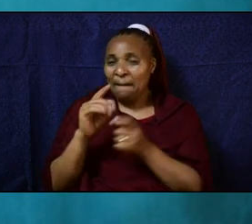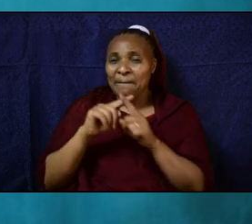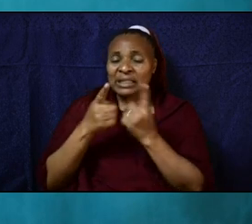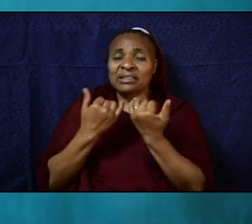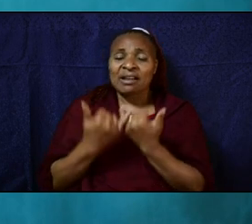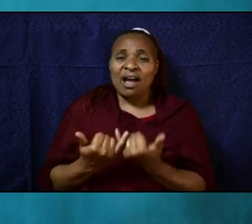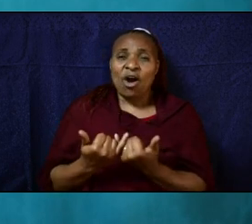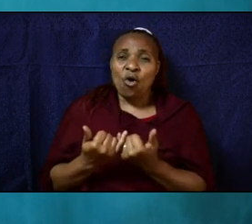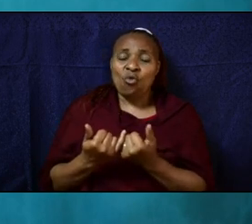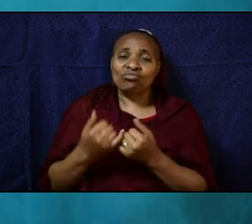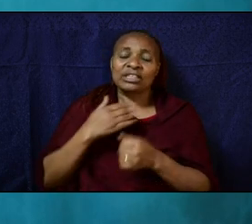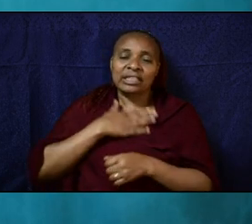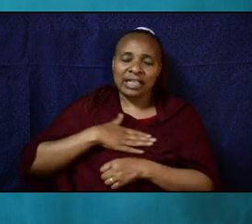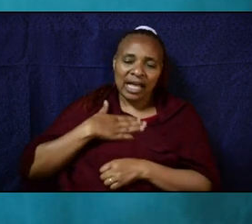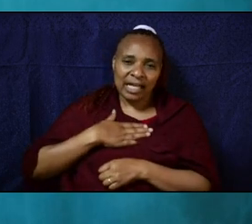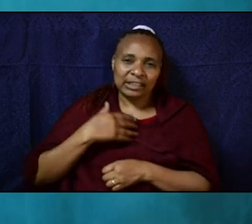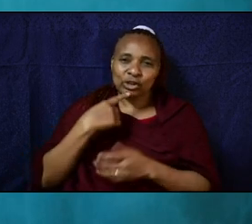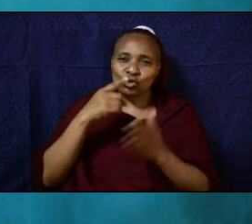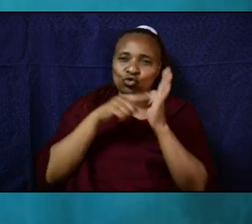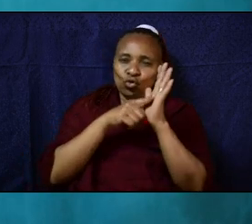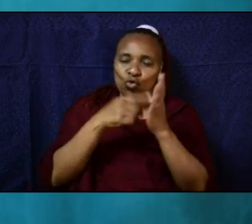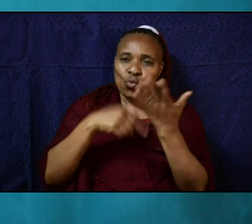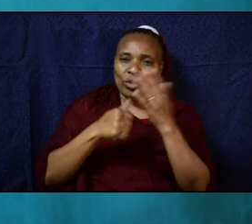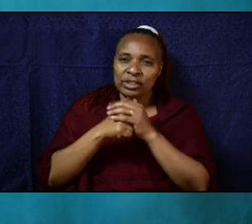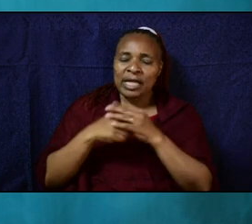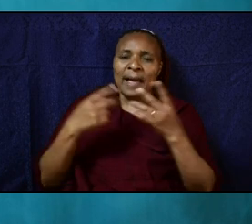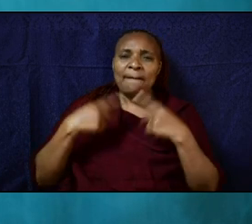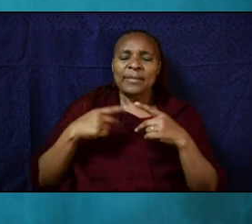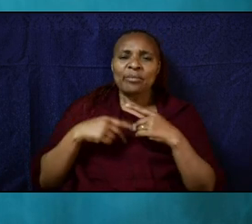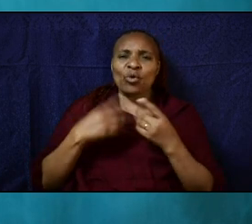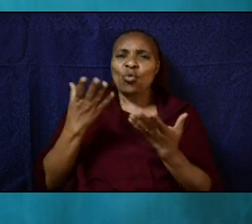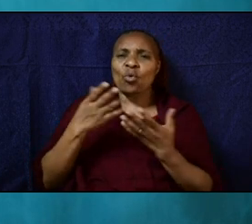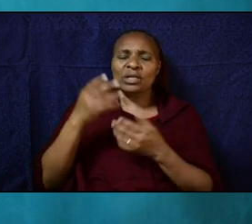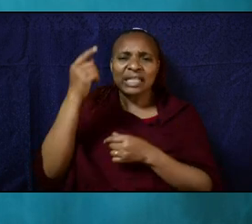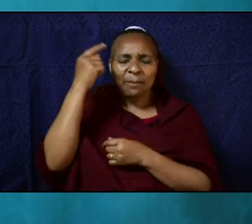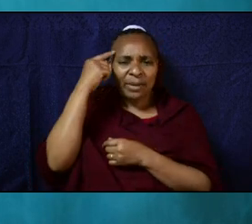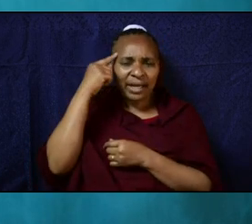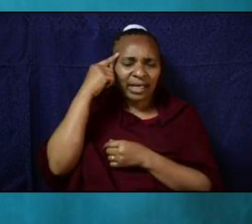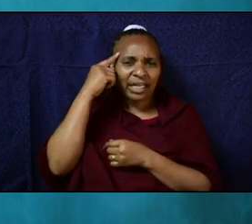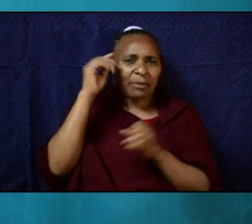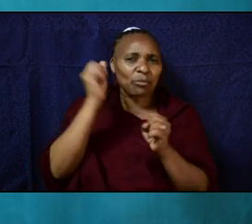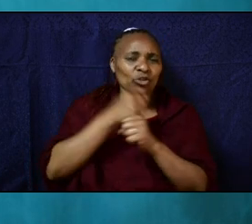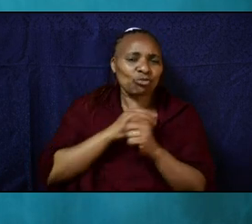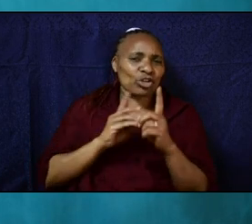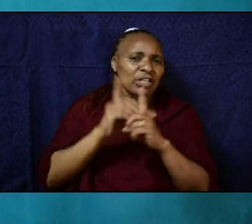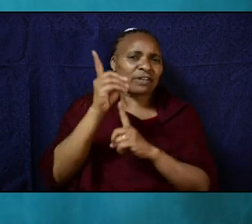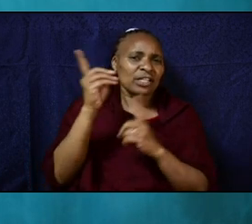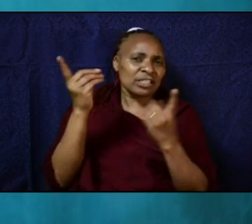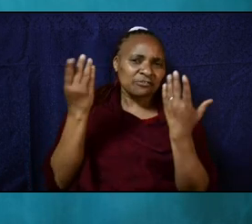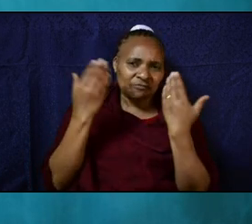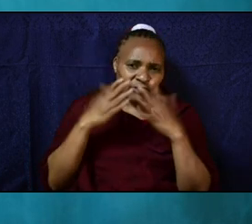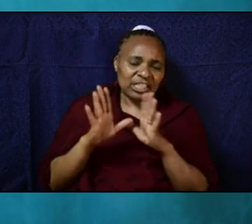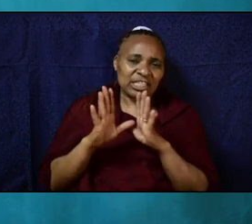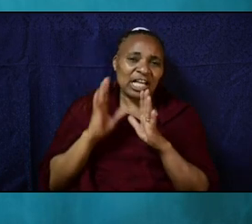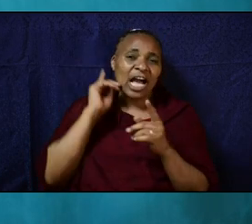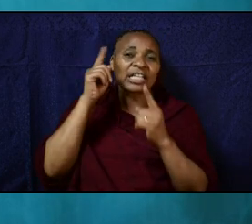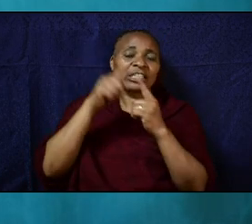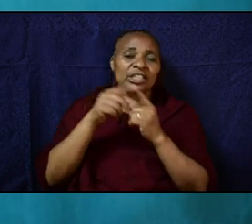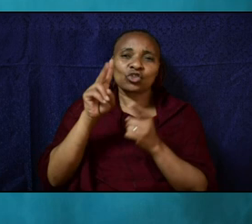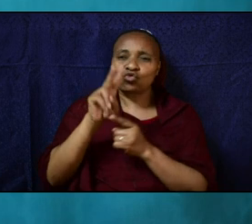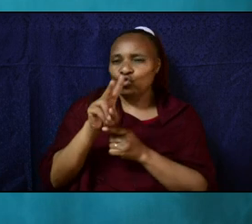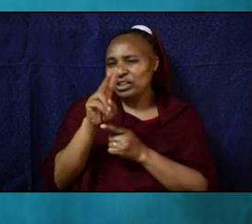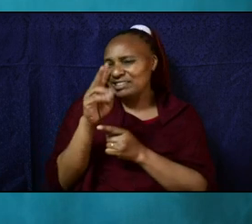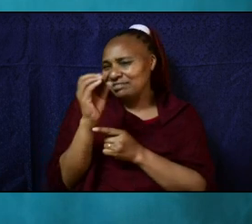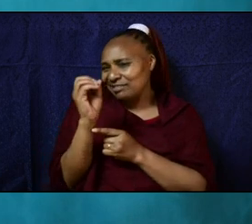scientifically, it's shown that the prefrontal cortex of the brain doesn't fully develop until you're like